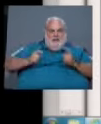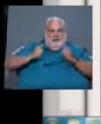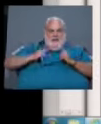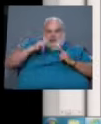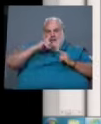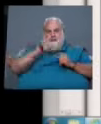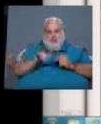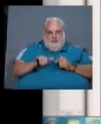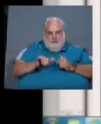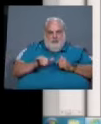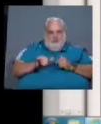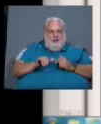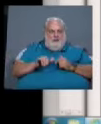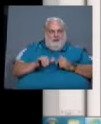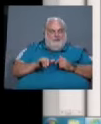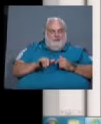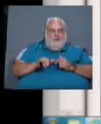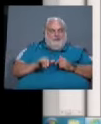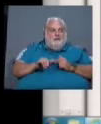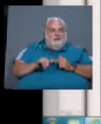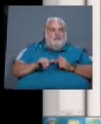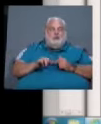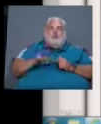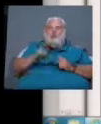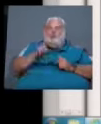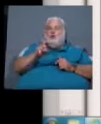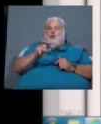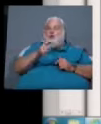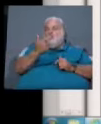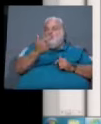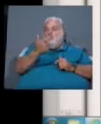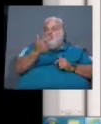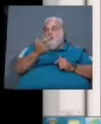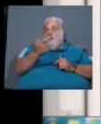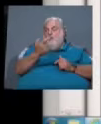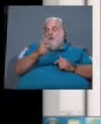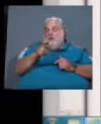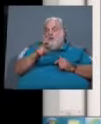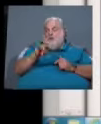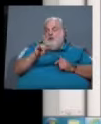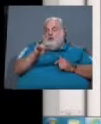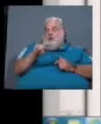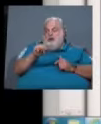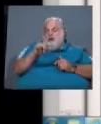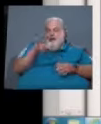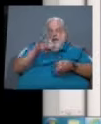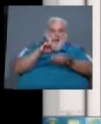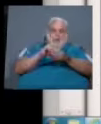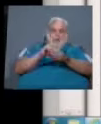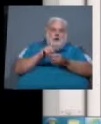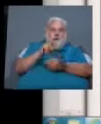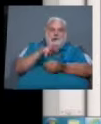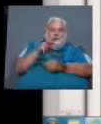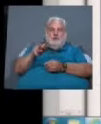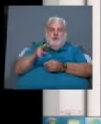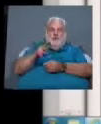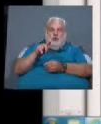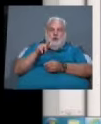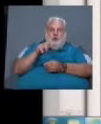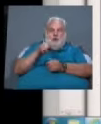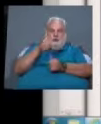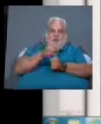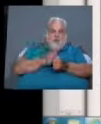arrangements, but again, it's 221 units on the 10 acres, which works out to 22 units per